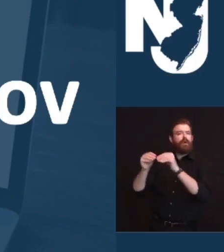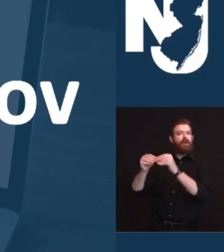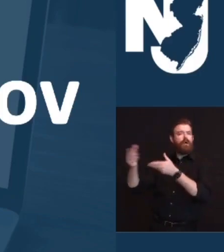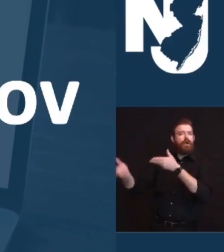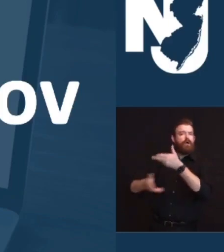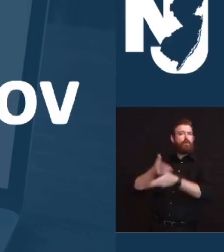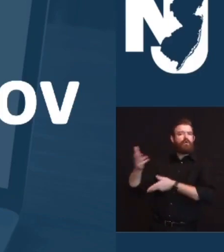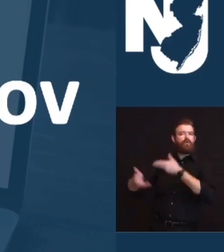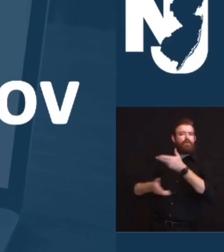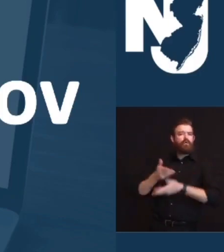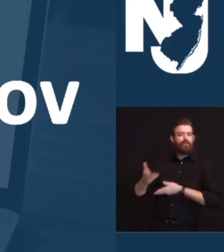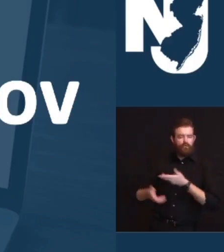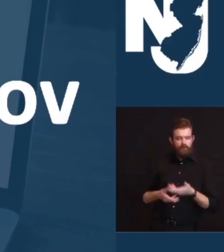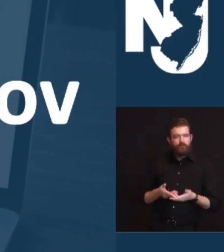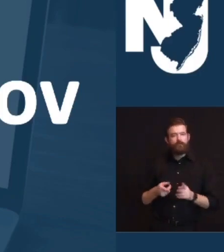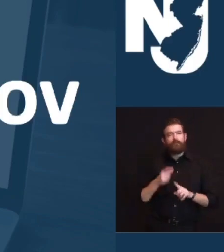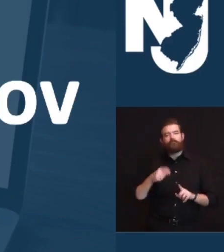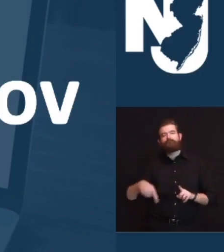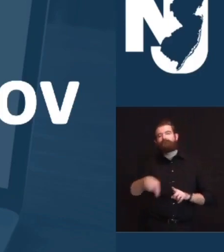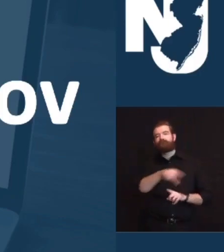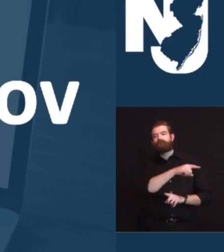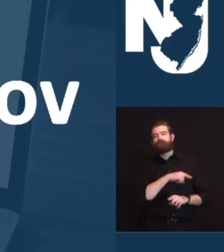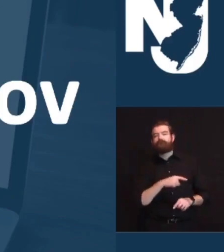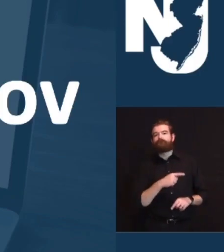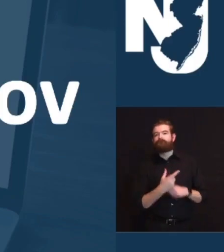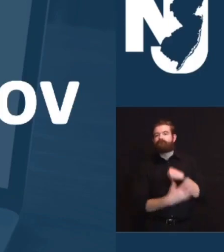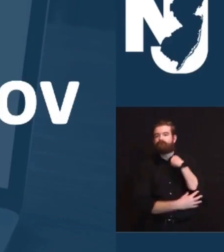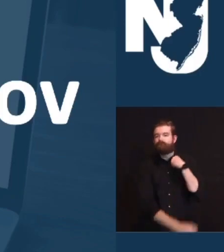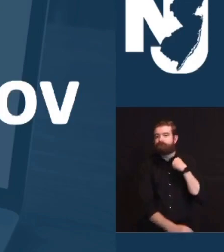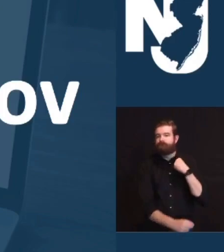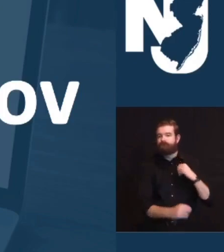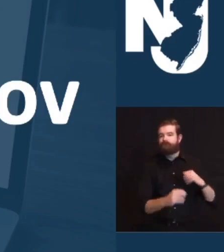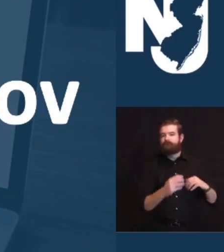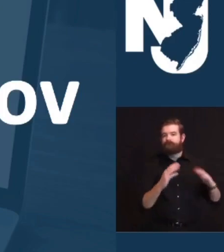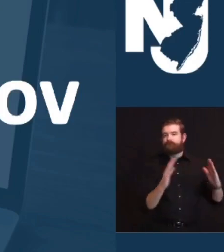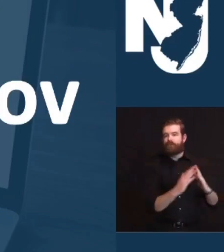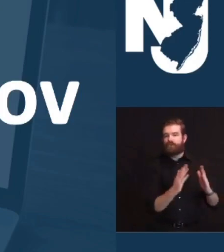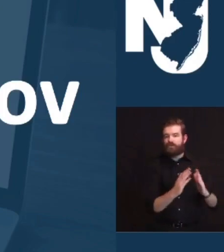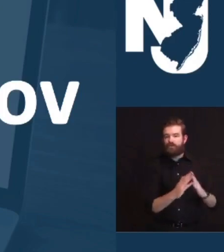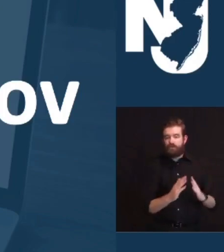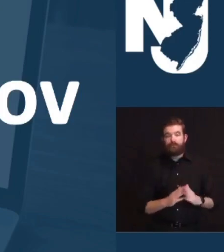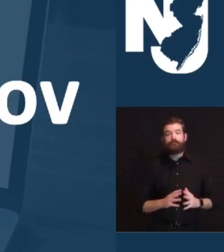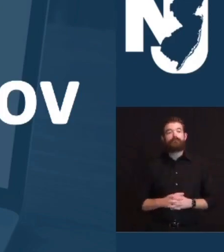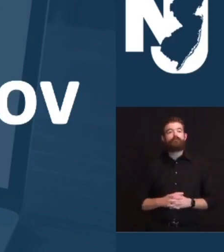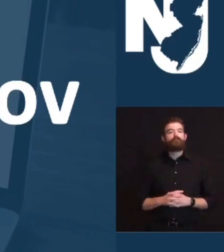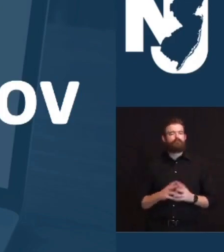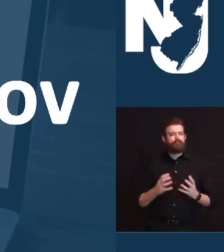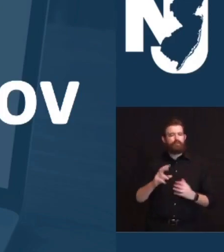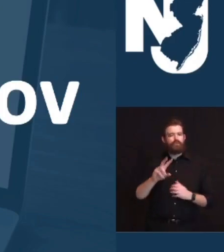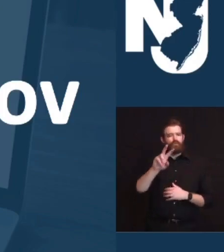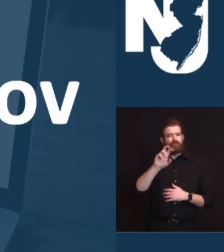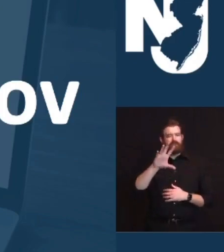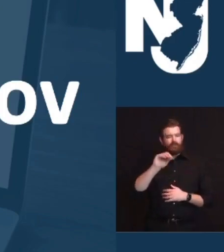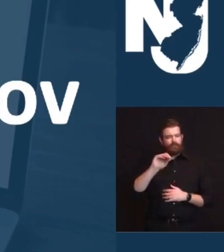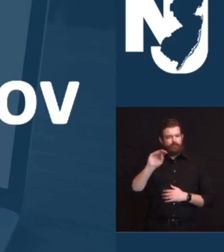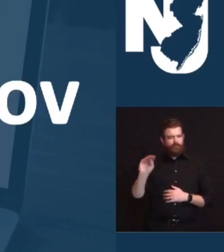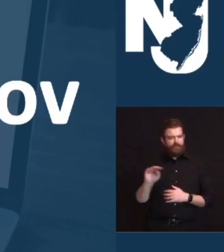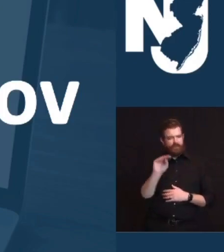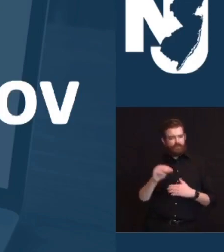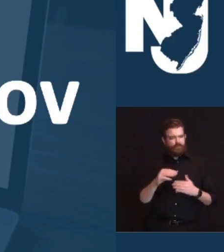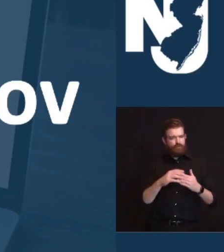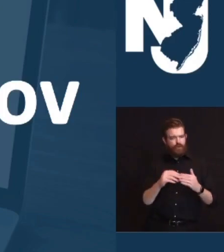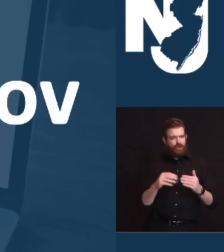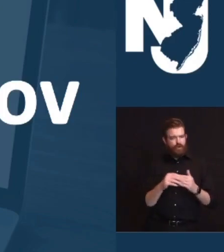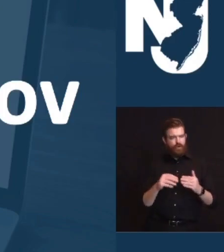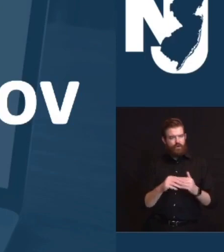$250 million from diverse suppliers by mid-decade. And by the way, I've spoken to not only the group and the council, but also to some of